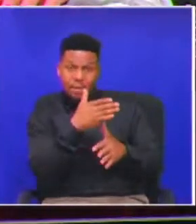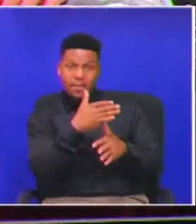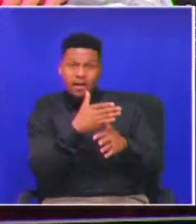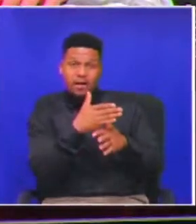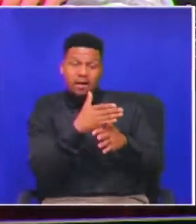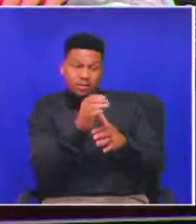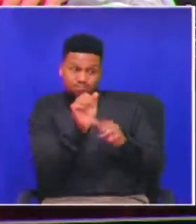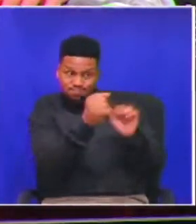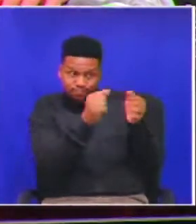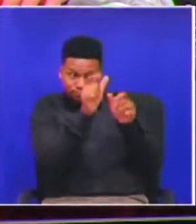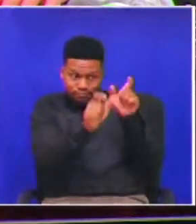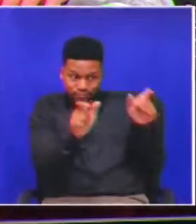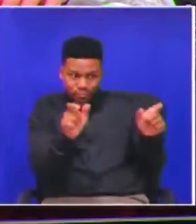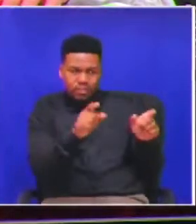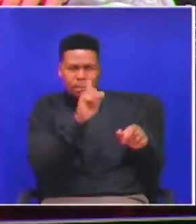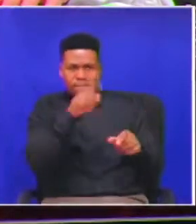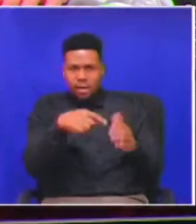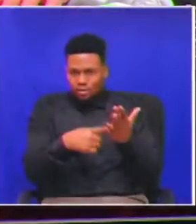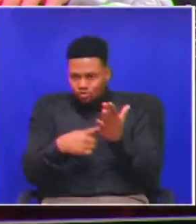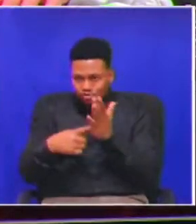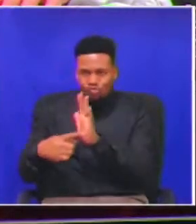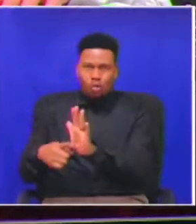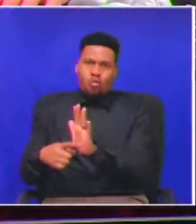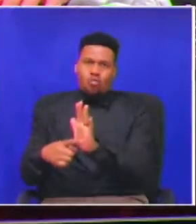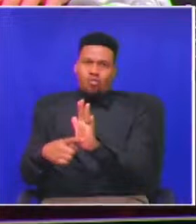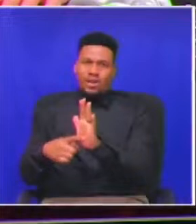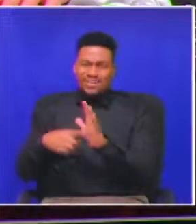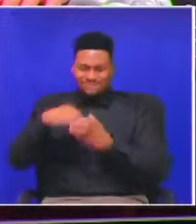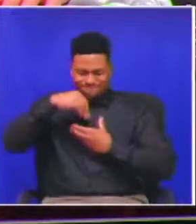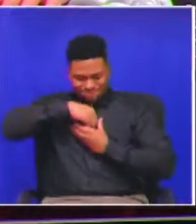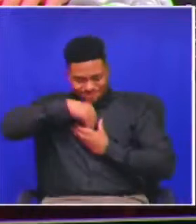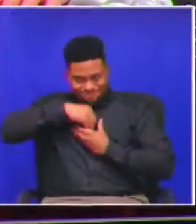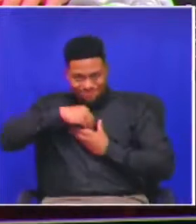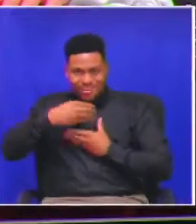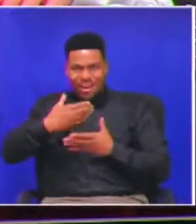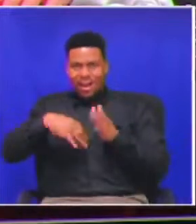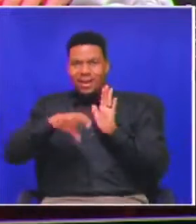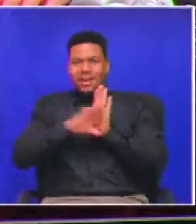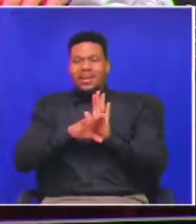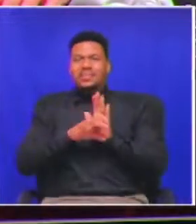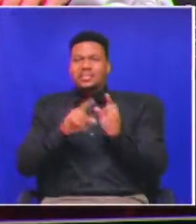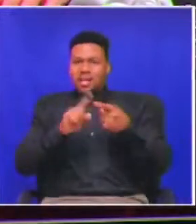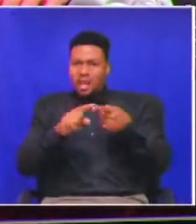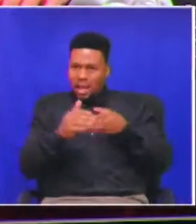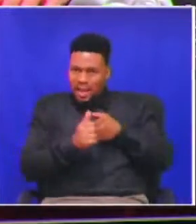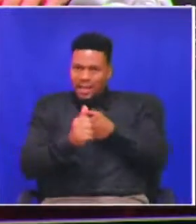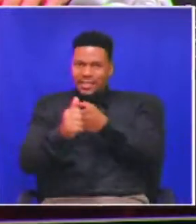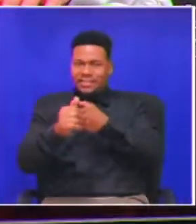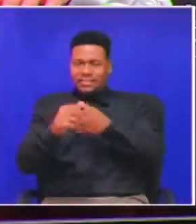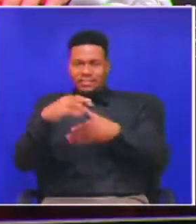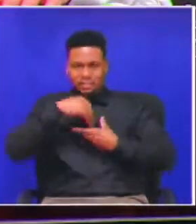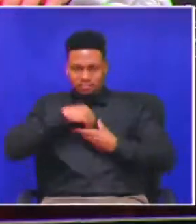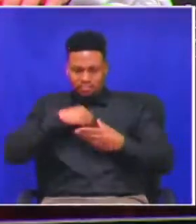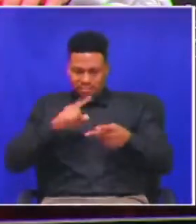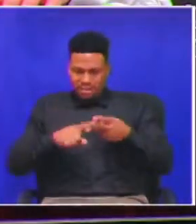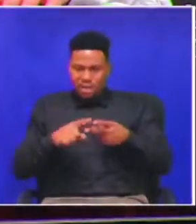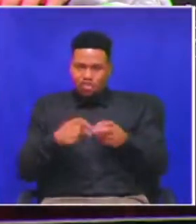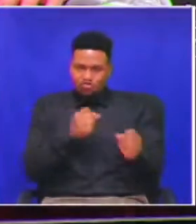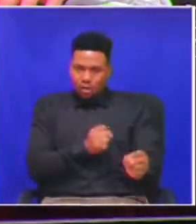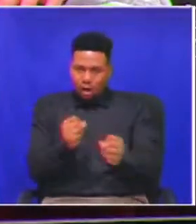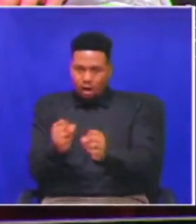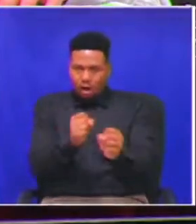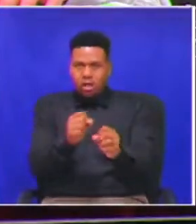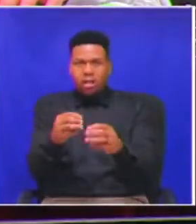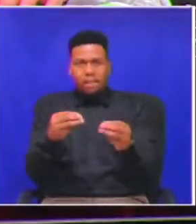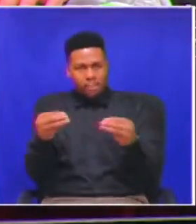qualities and capabilities relating to leadership, strategic management,